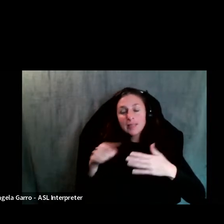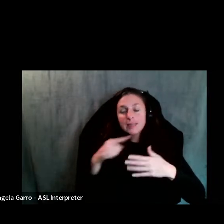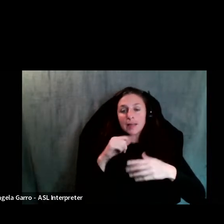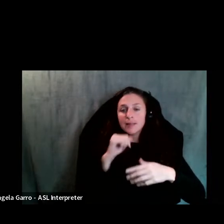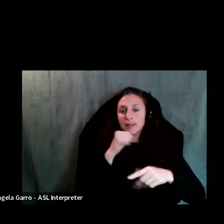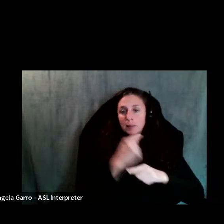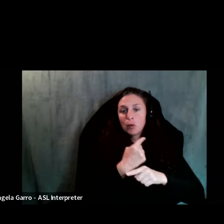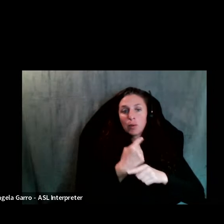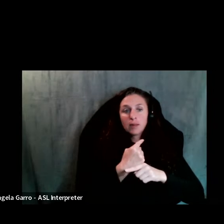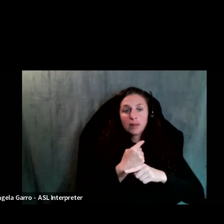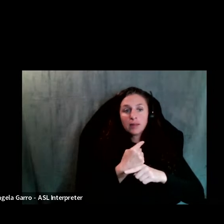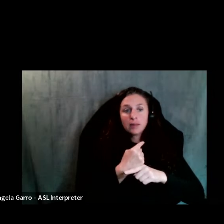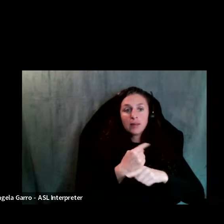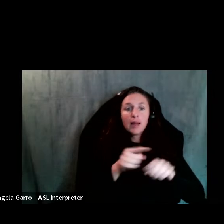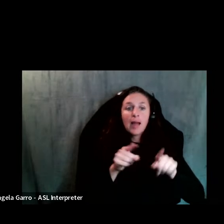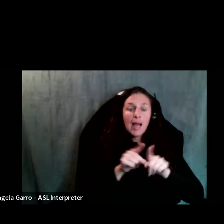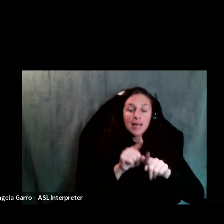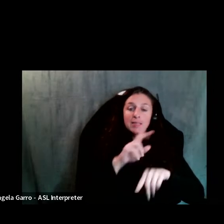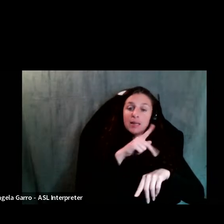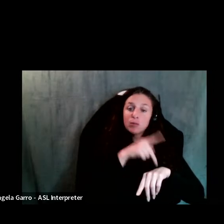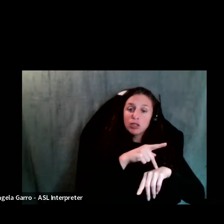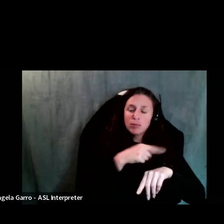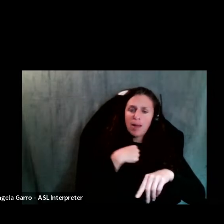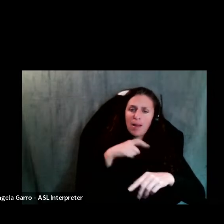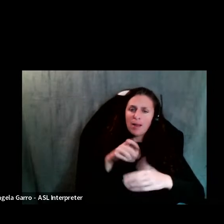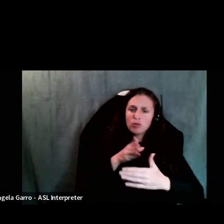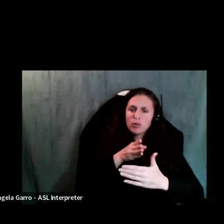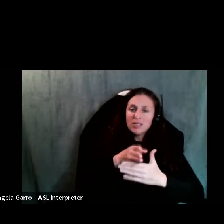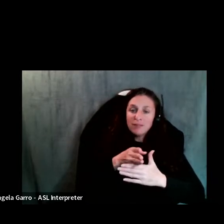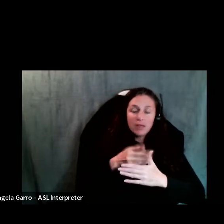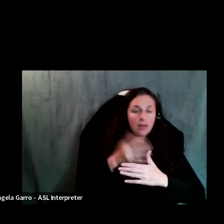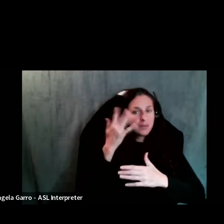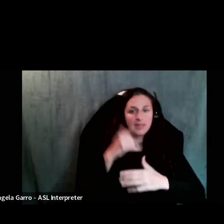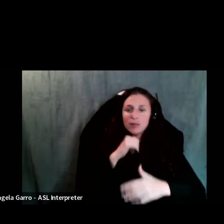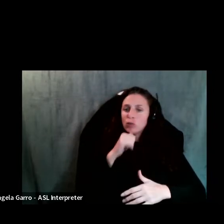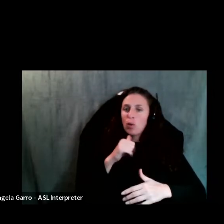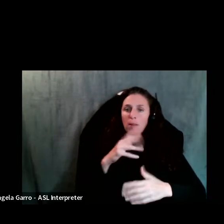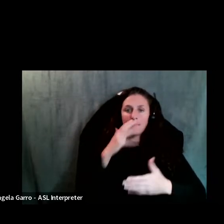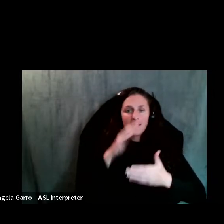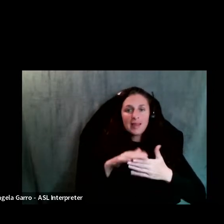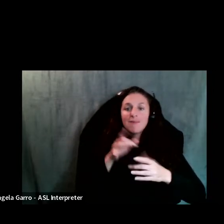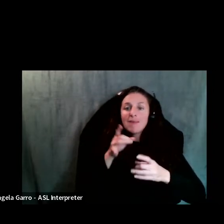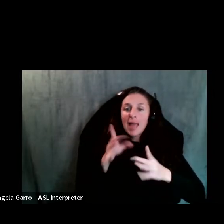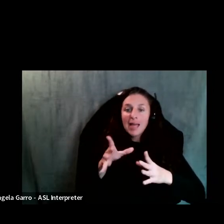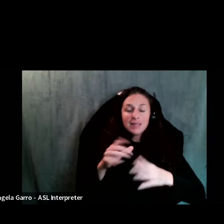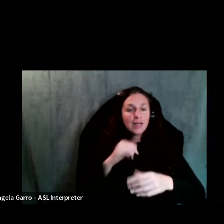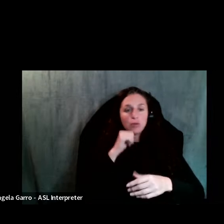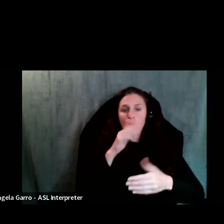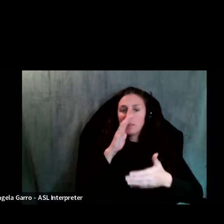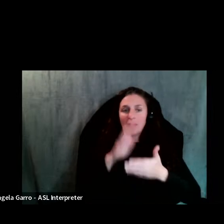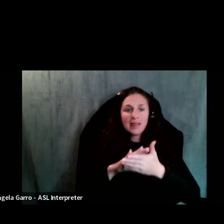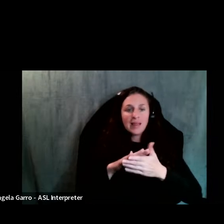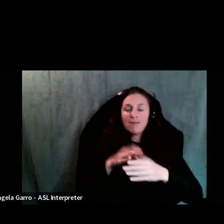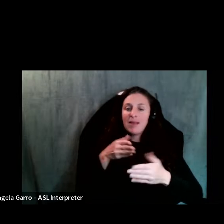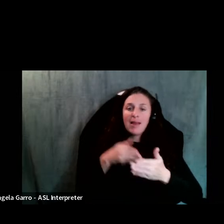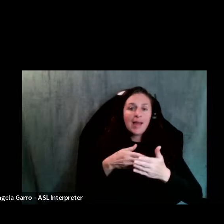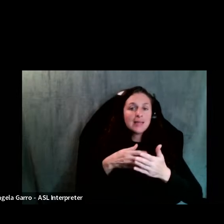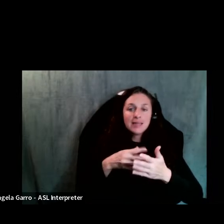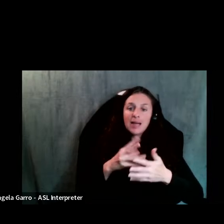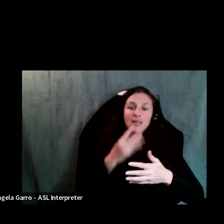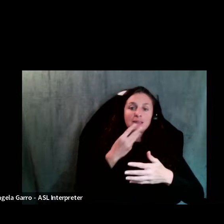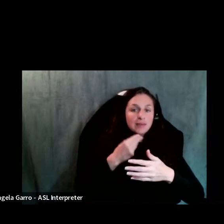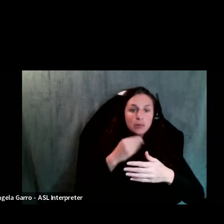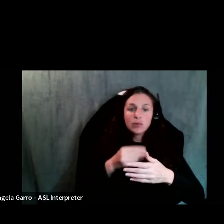inappropriately. So as the principal, I had to intervene because I do not believe in hate. I do not believe in anti-Semitism. I don't believe in